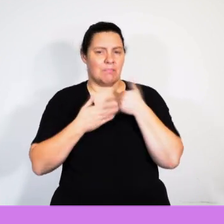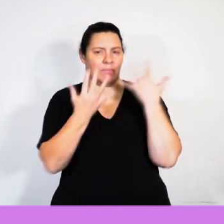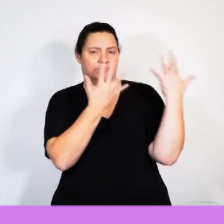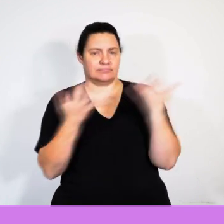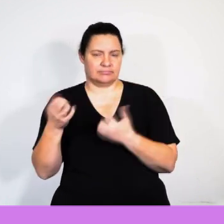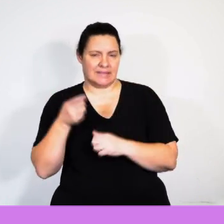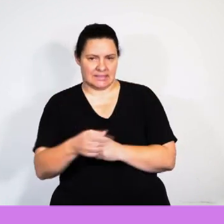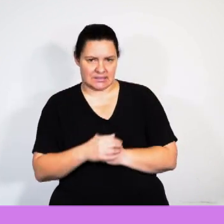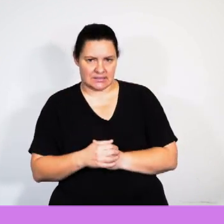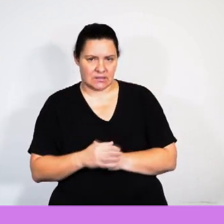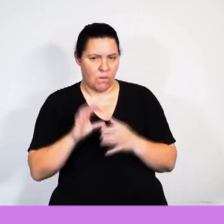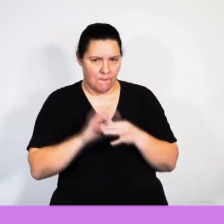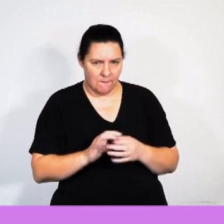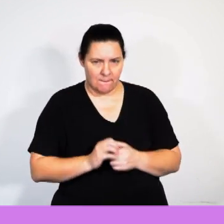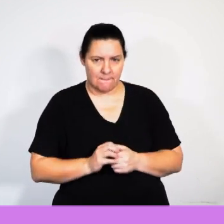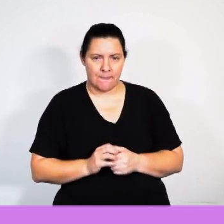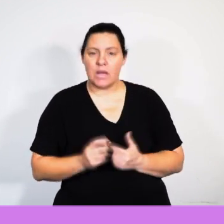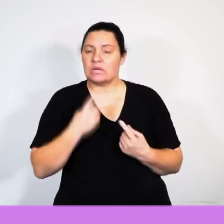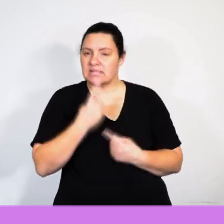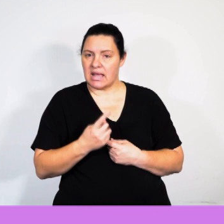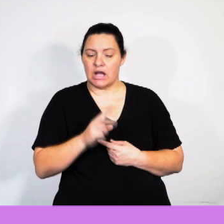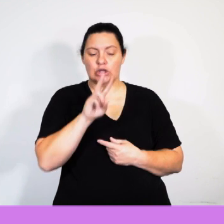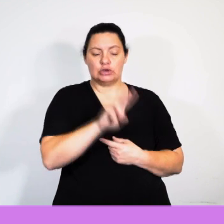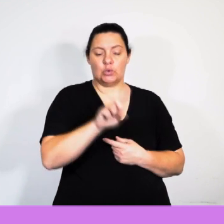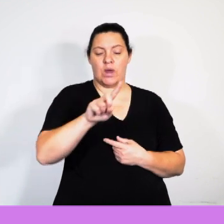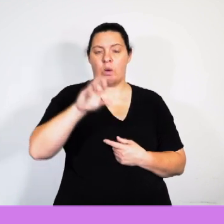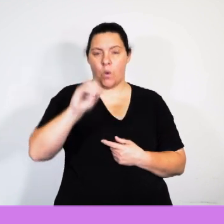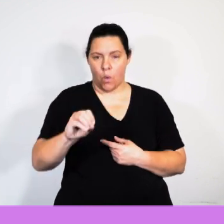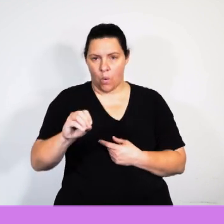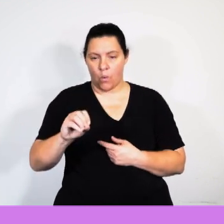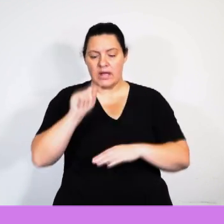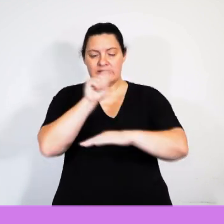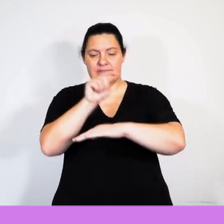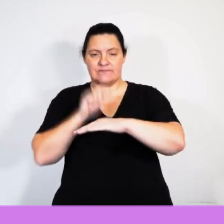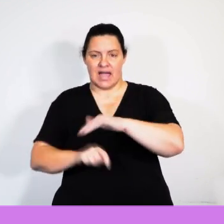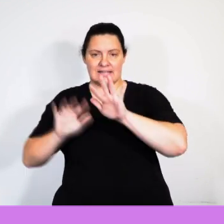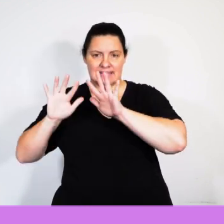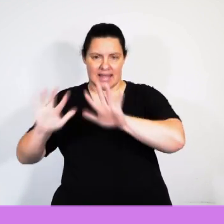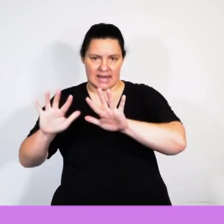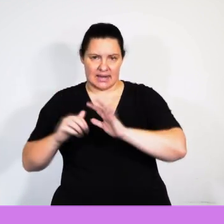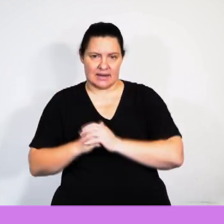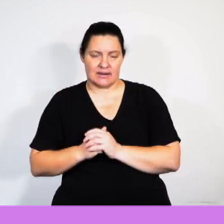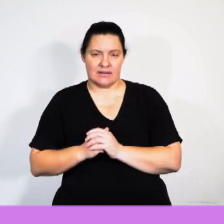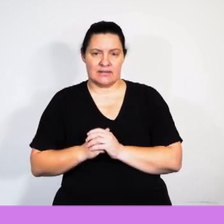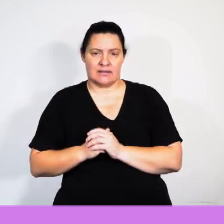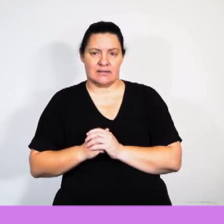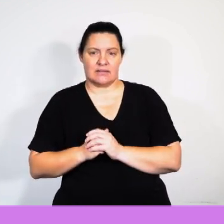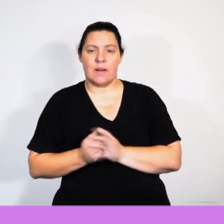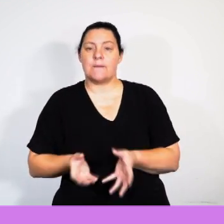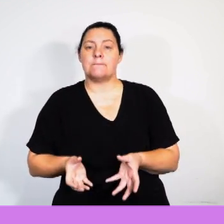Please help me calculate this one there at home. We're going to say 210 divide by